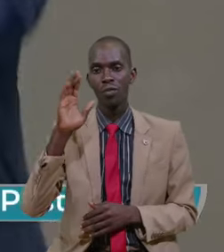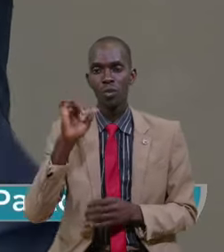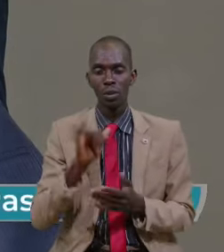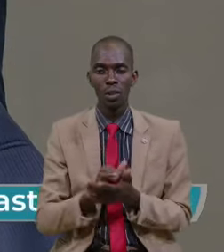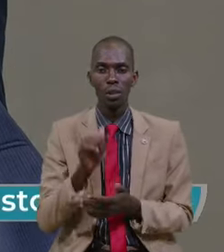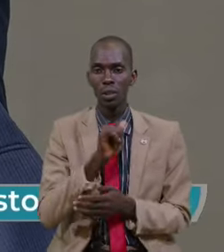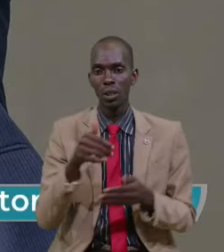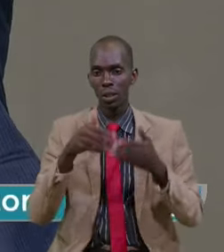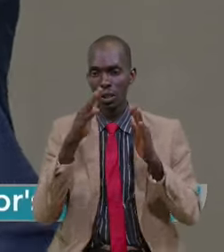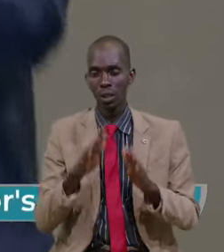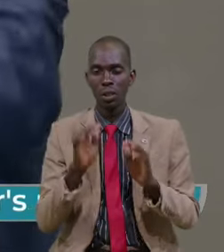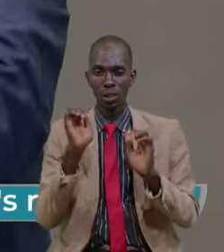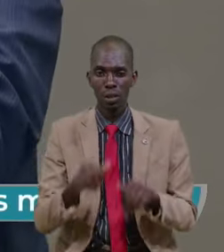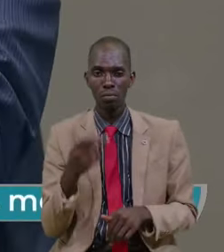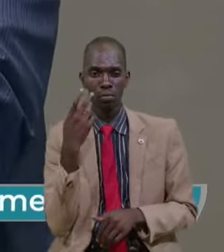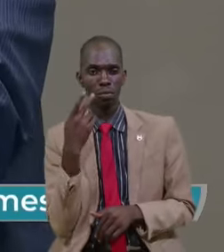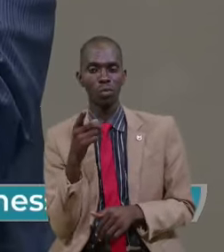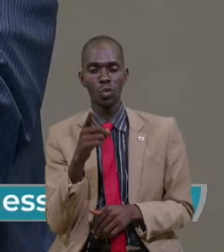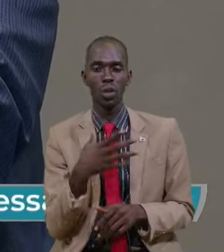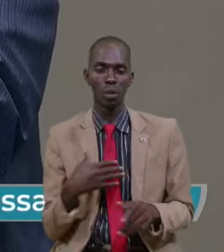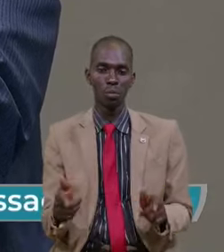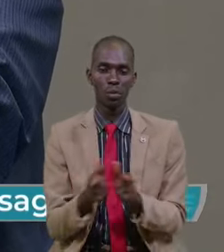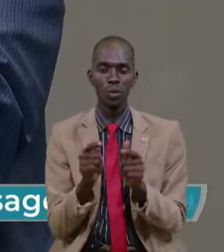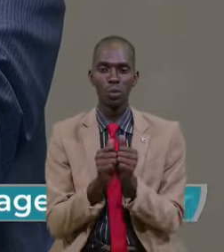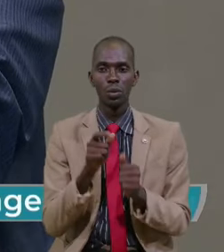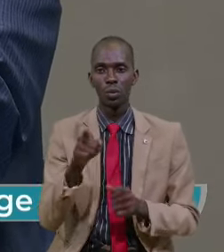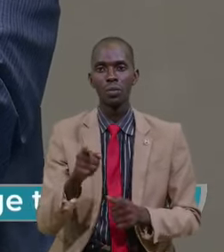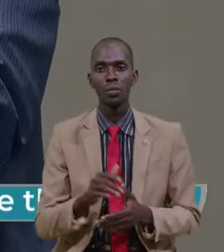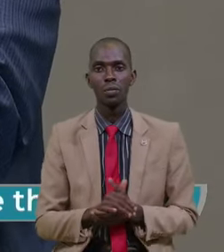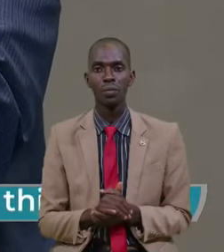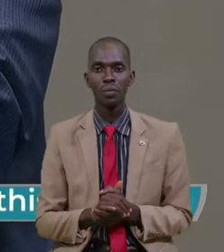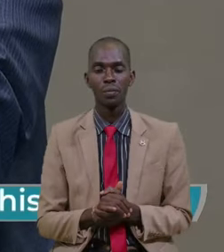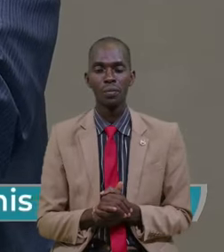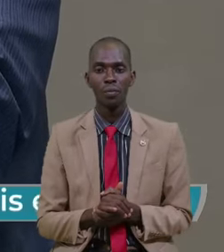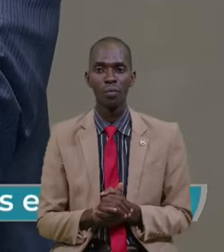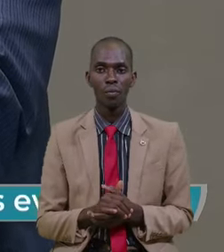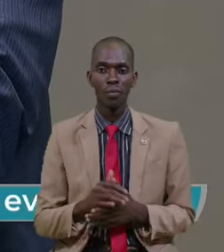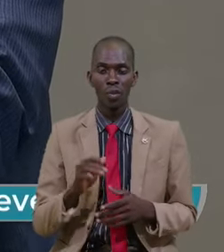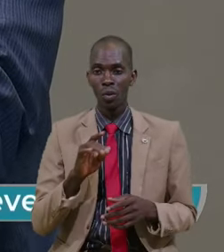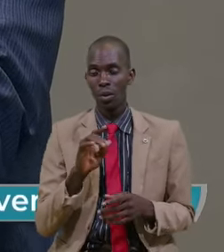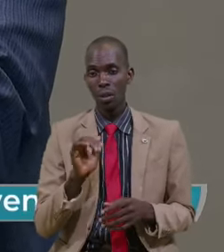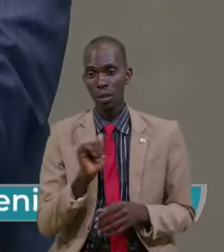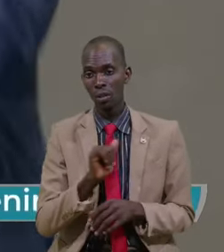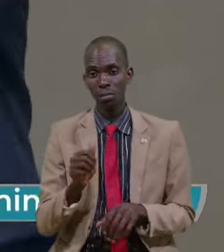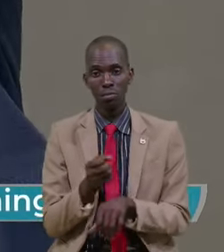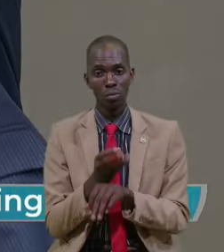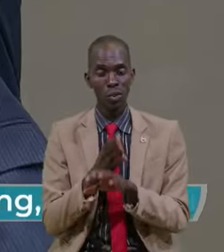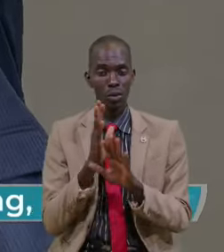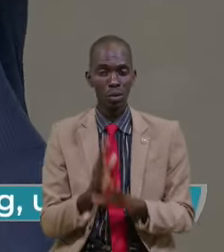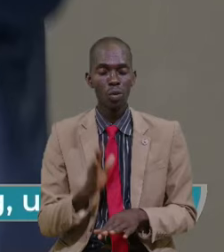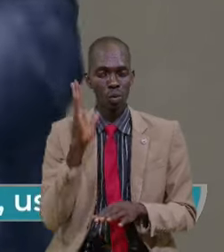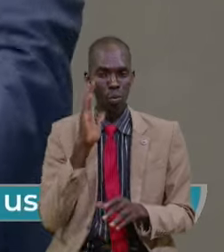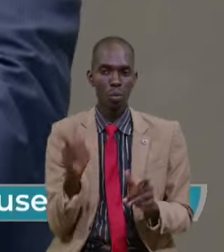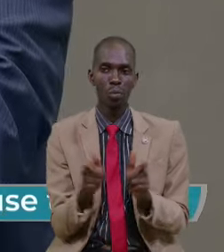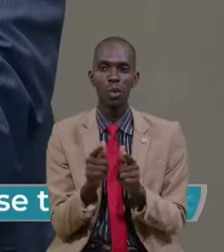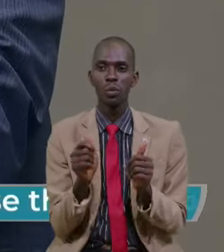Just raise your hand and wave to them. The counselors will come to you. There are so many persons